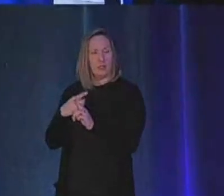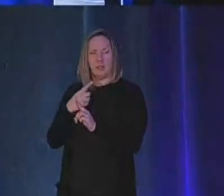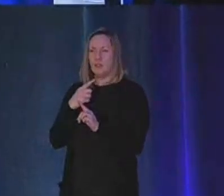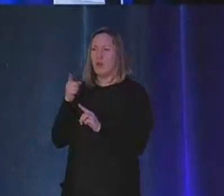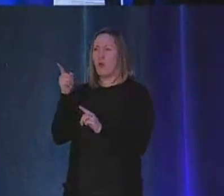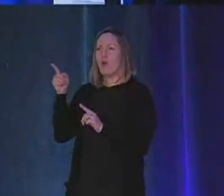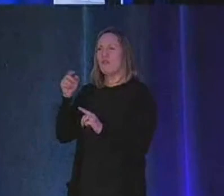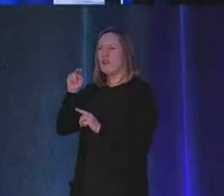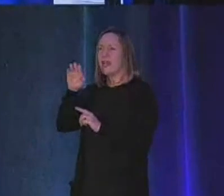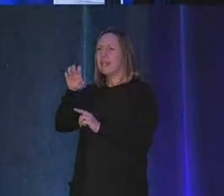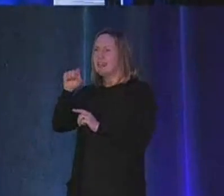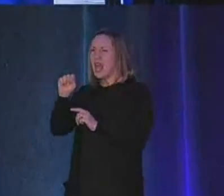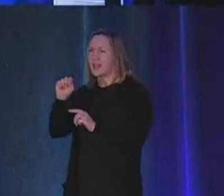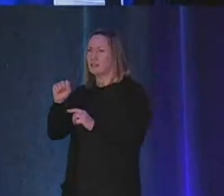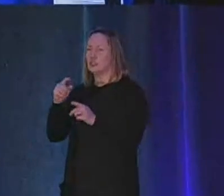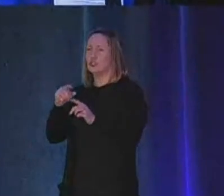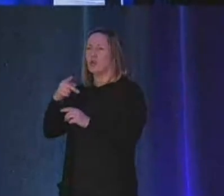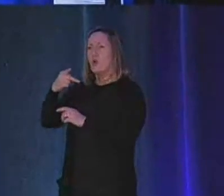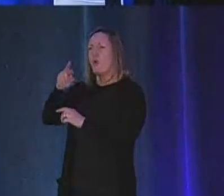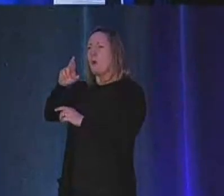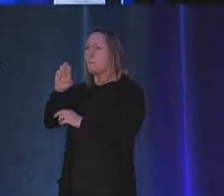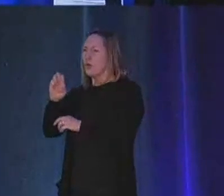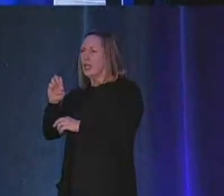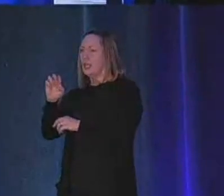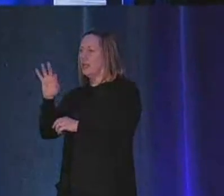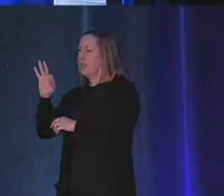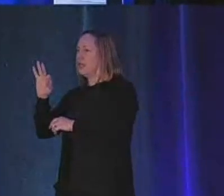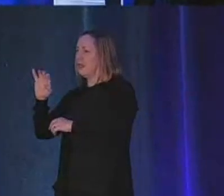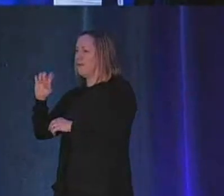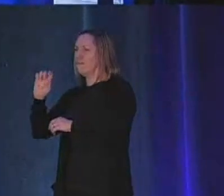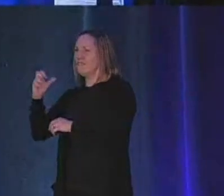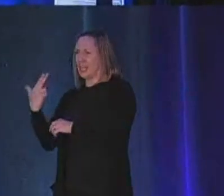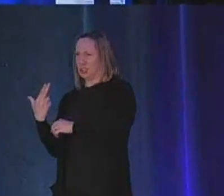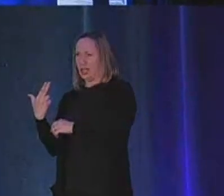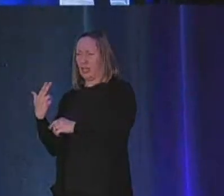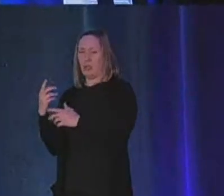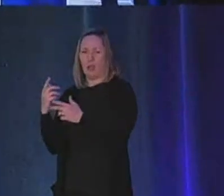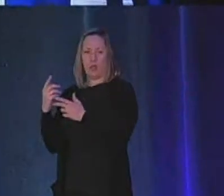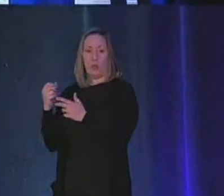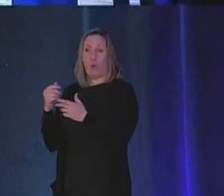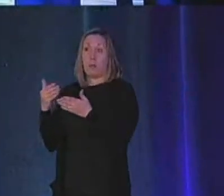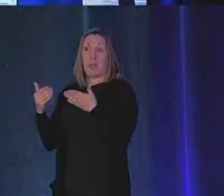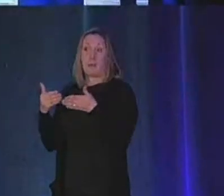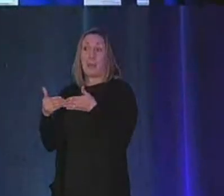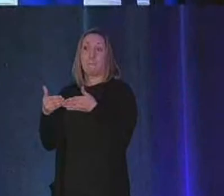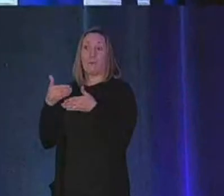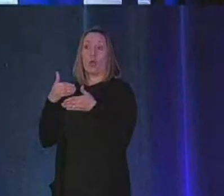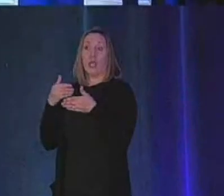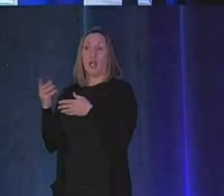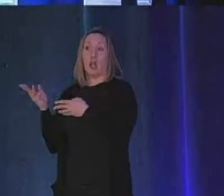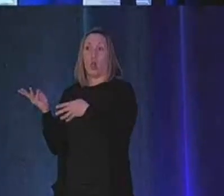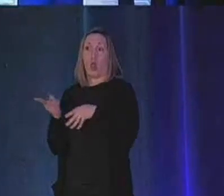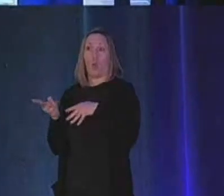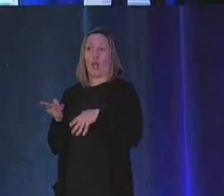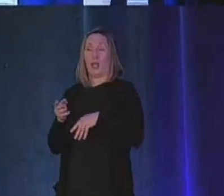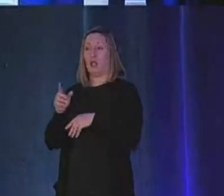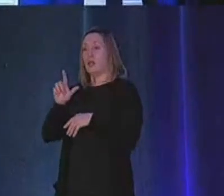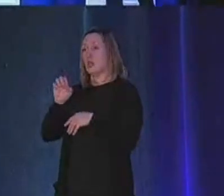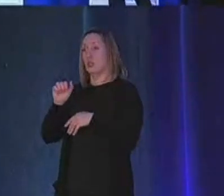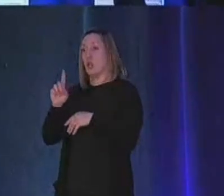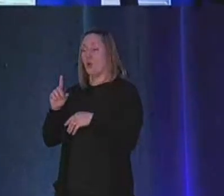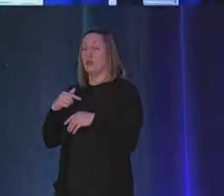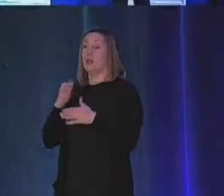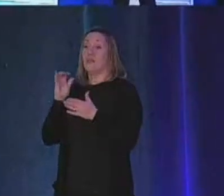over at Next to do some prefetching, you know. They might even do some preloading. Now, this